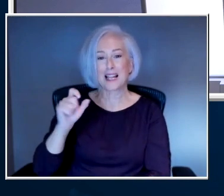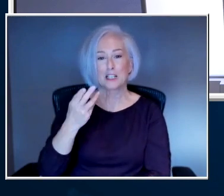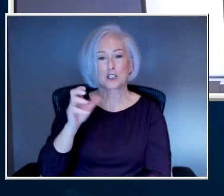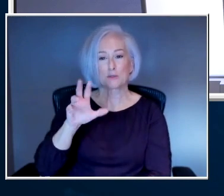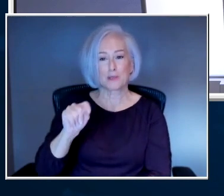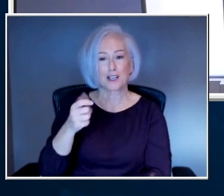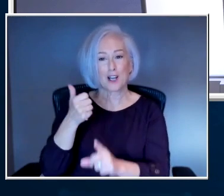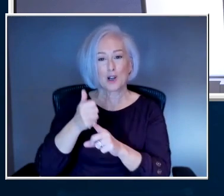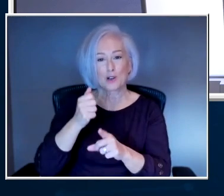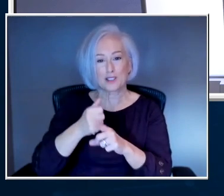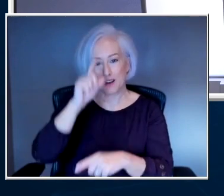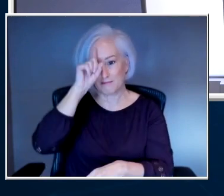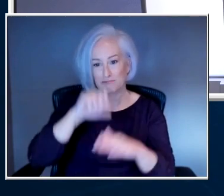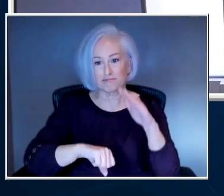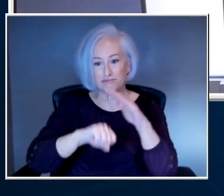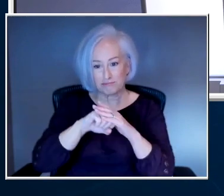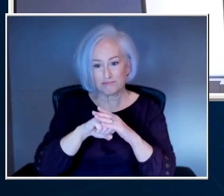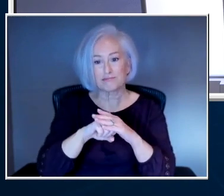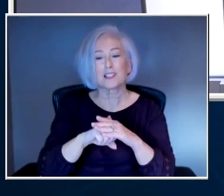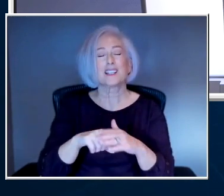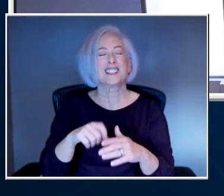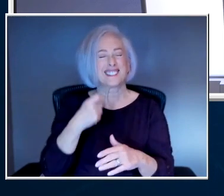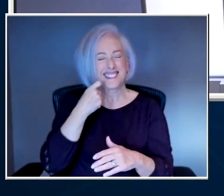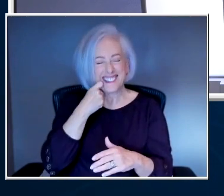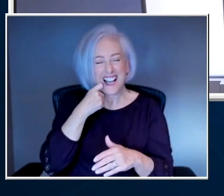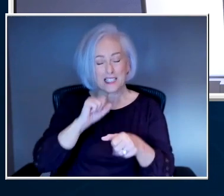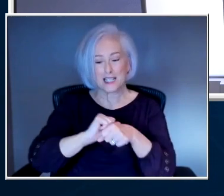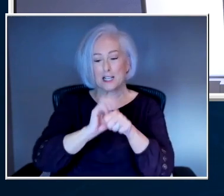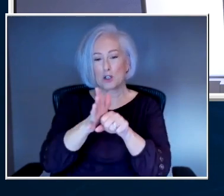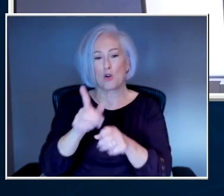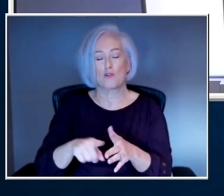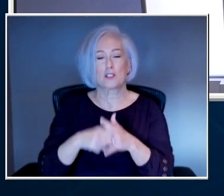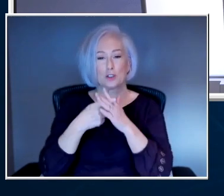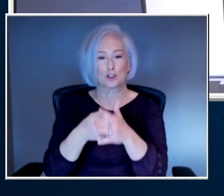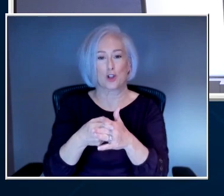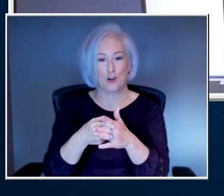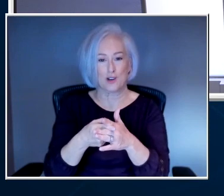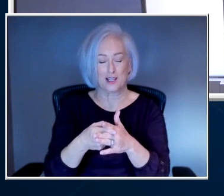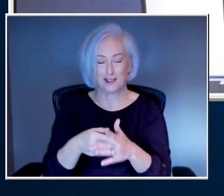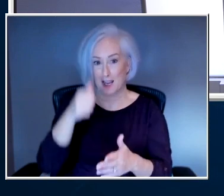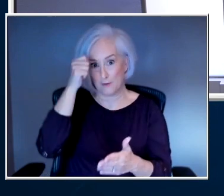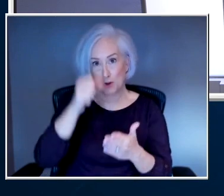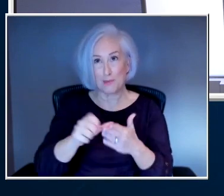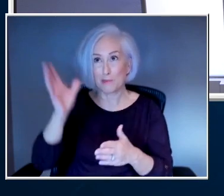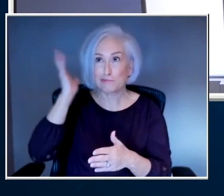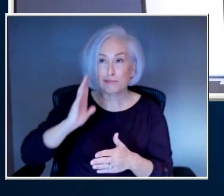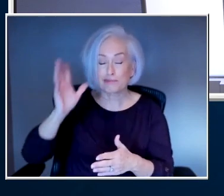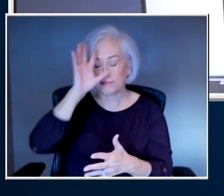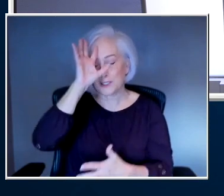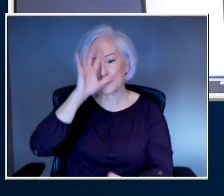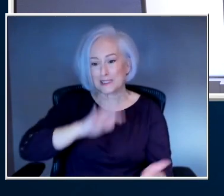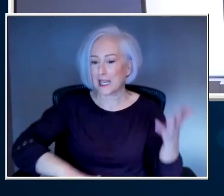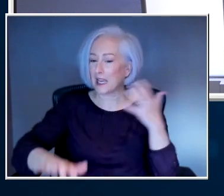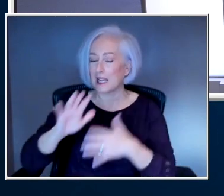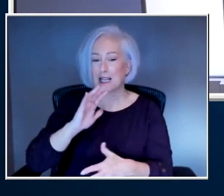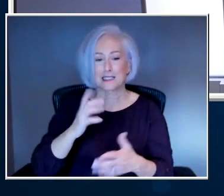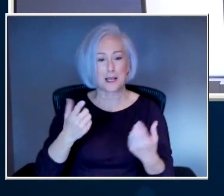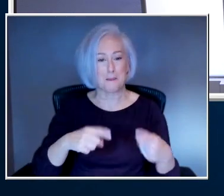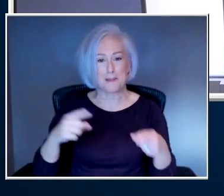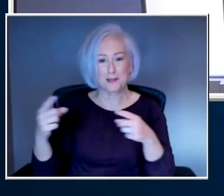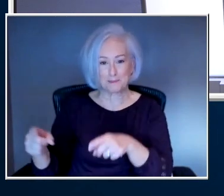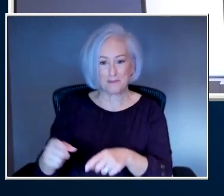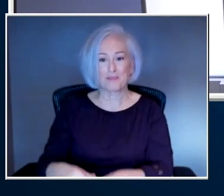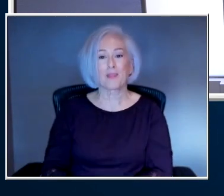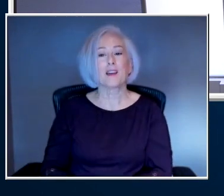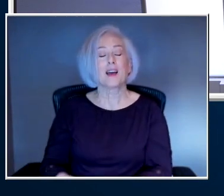of the COVID pandemic, if you can imagine. If you remember back then, it was quite chaotic. So we're going to hear her story and talk with 2 stroke